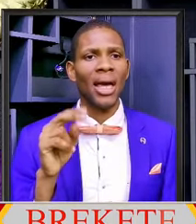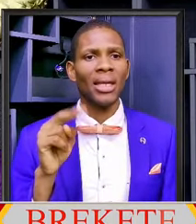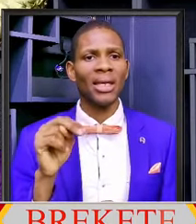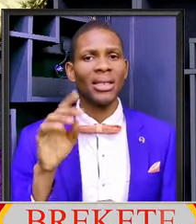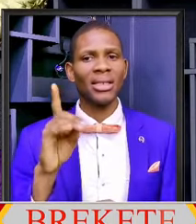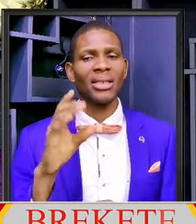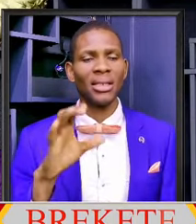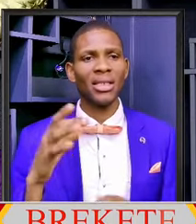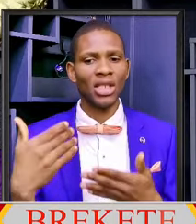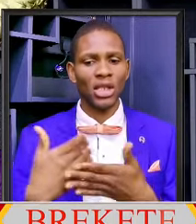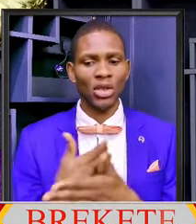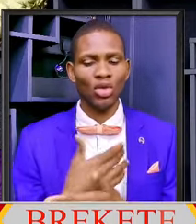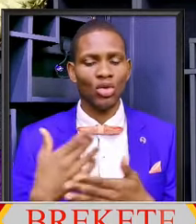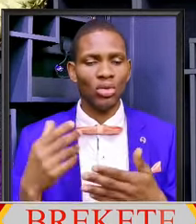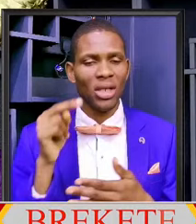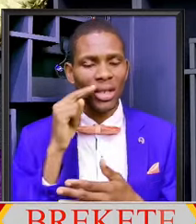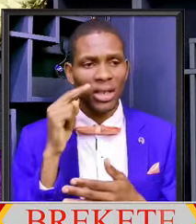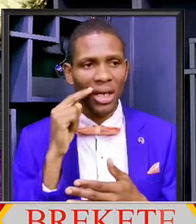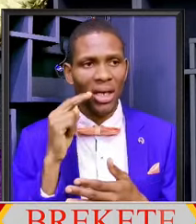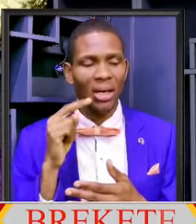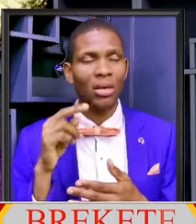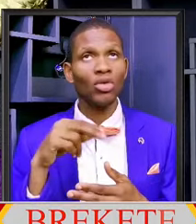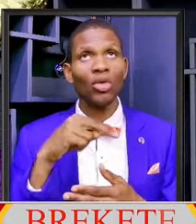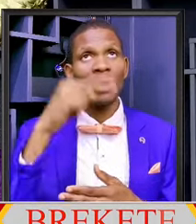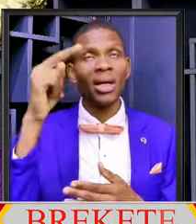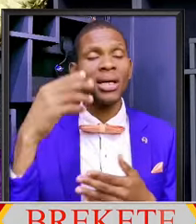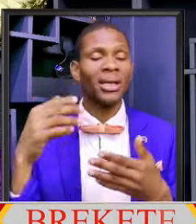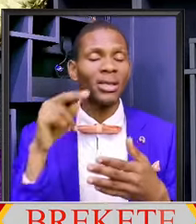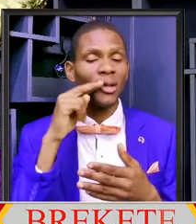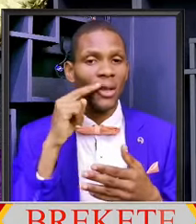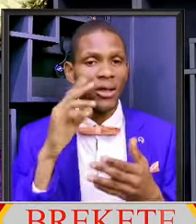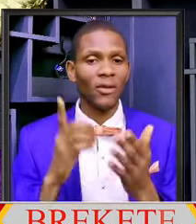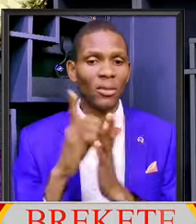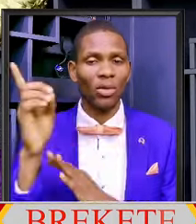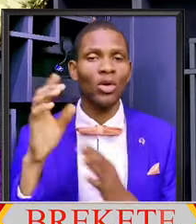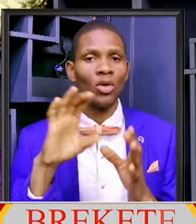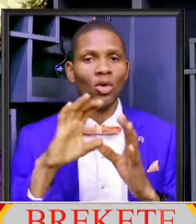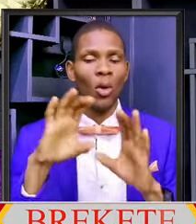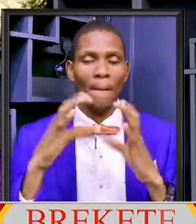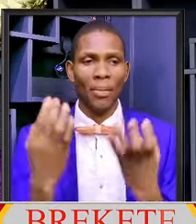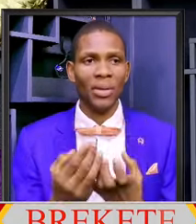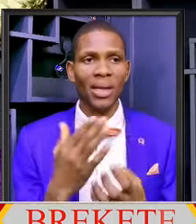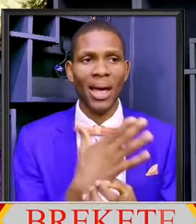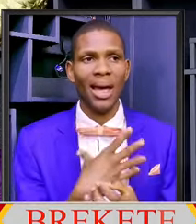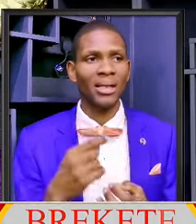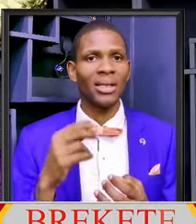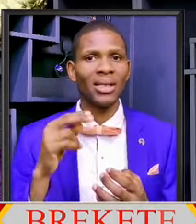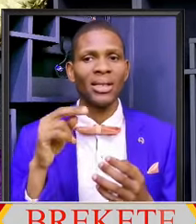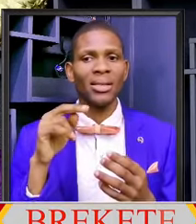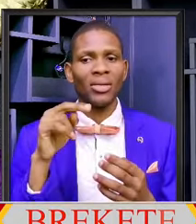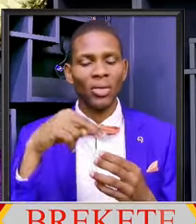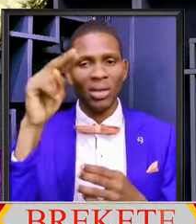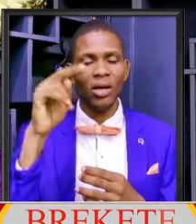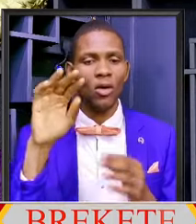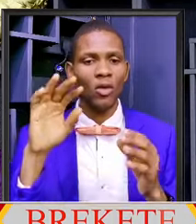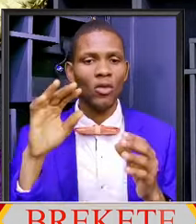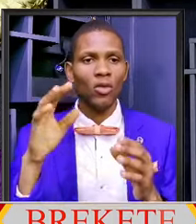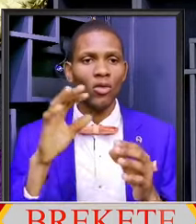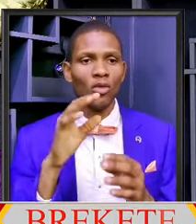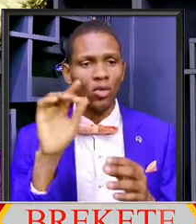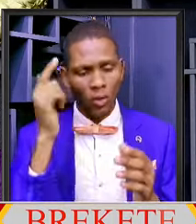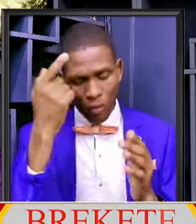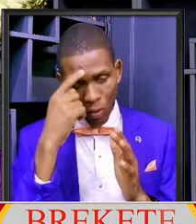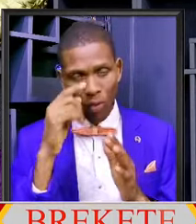NNDC, New Nigerian Development, Northern Nigeria Development Company, and Northern Governors Forum.